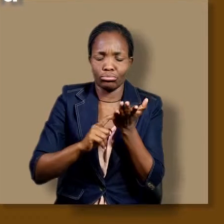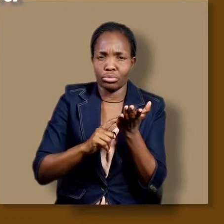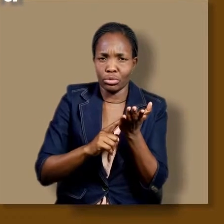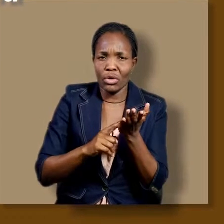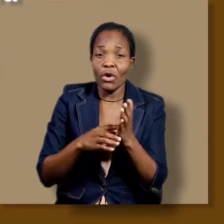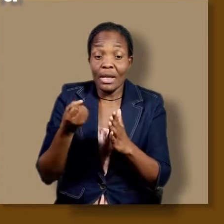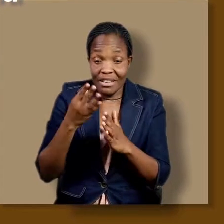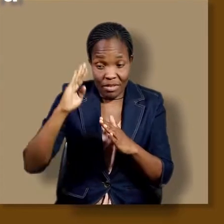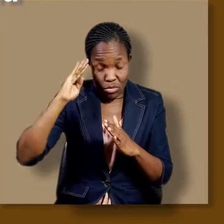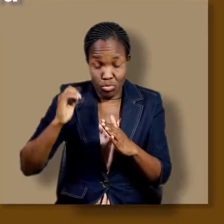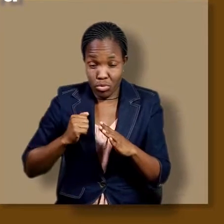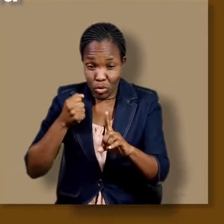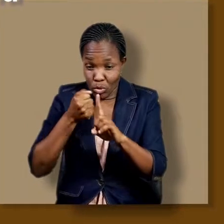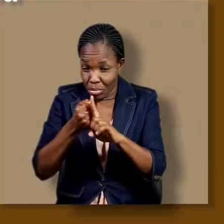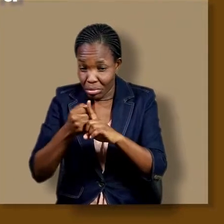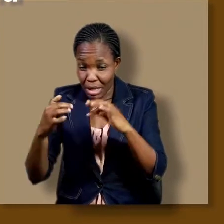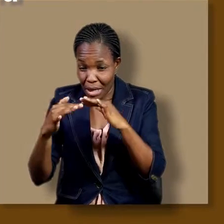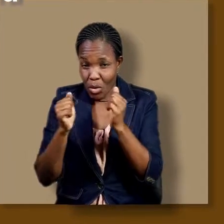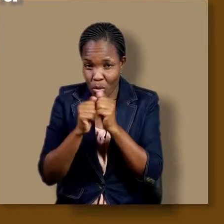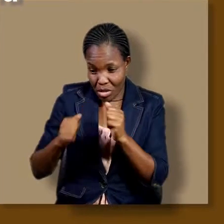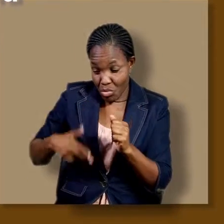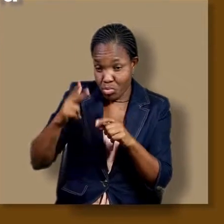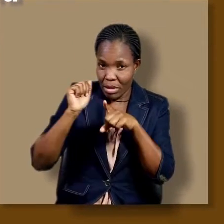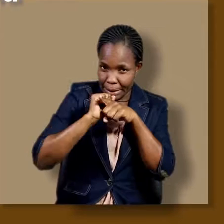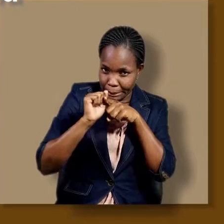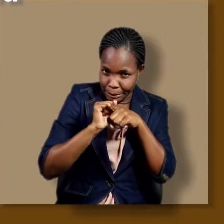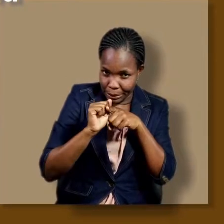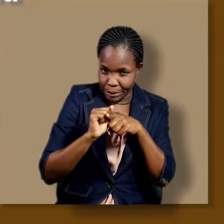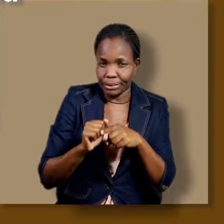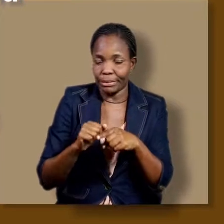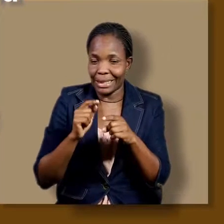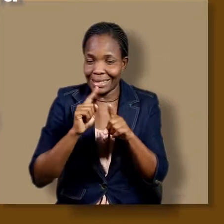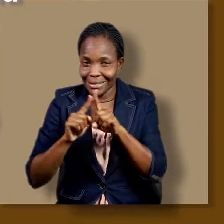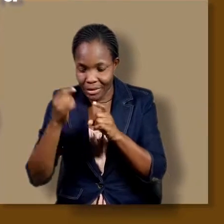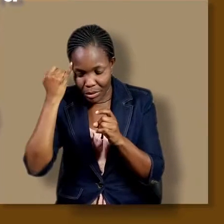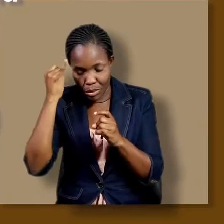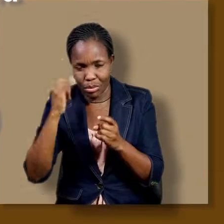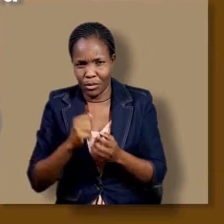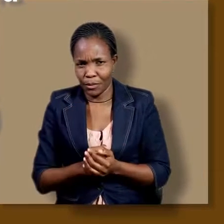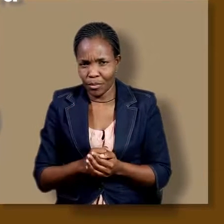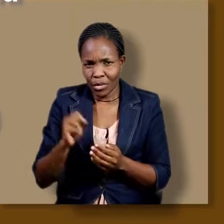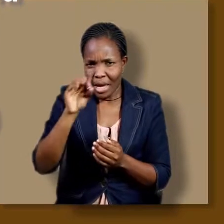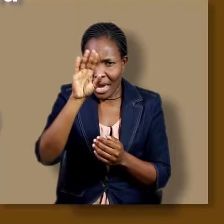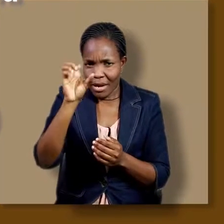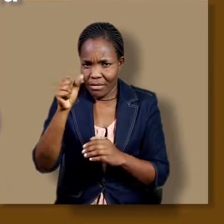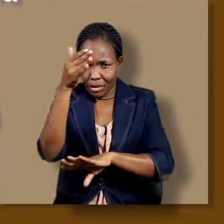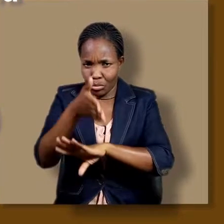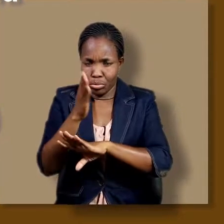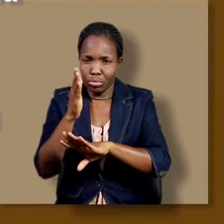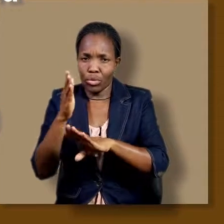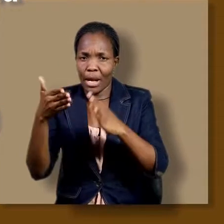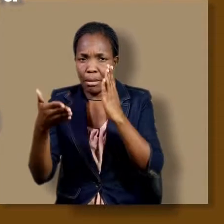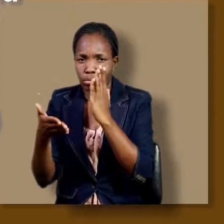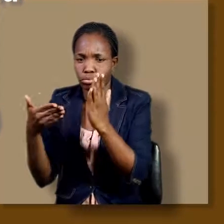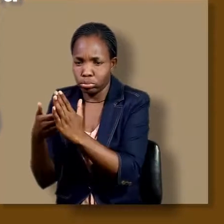rebel groups fighting them, and with weapons, training, and logistics. African harbors were closed to the South